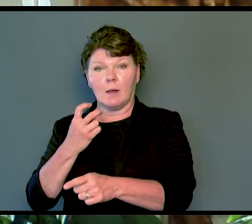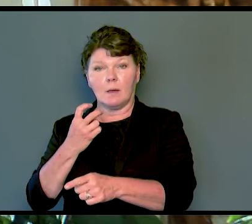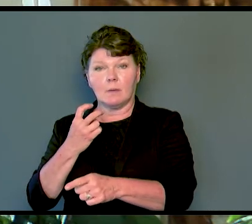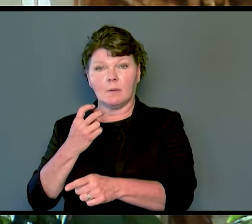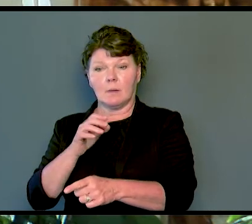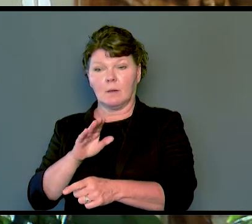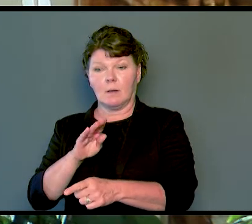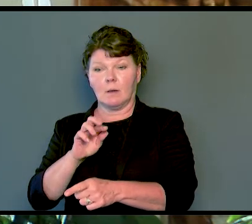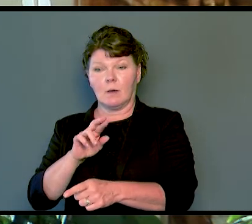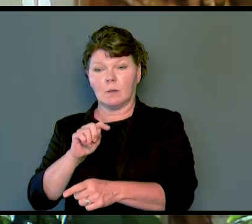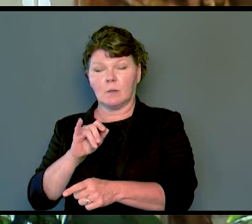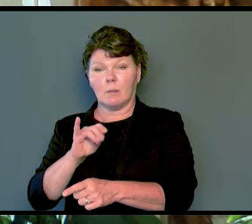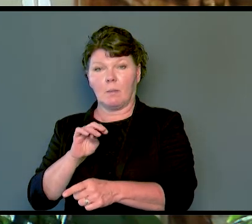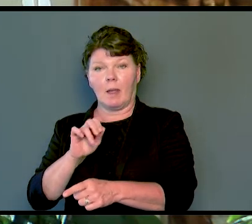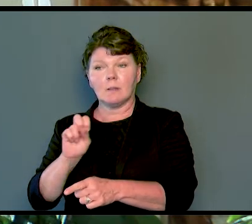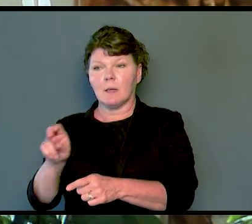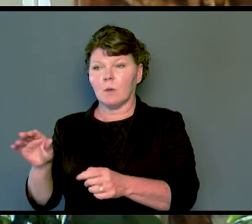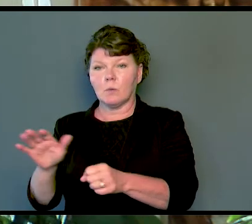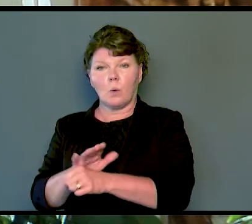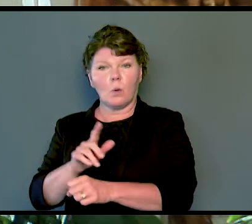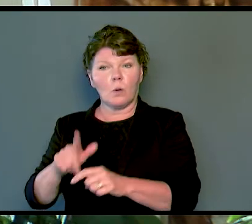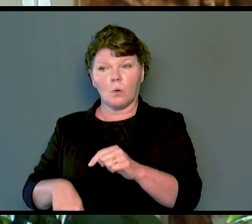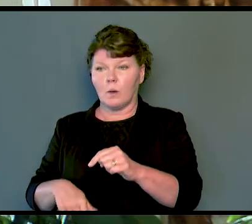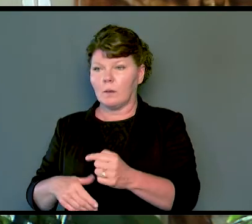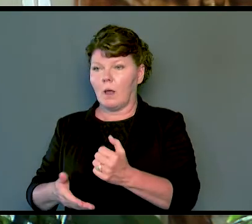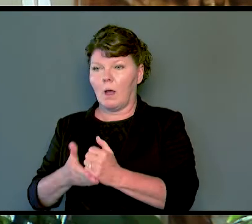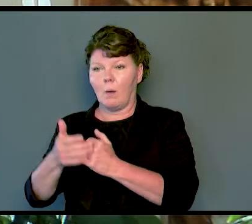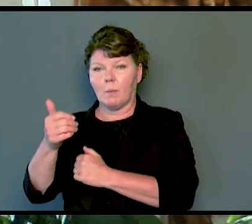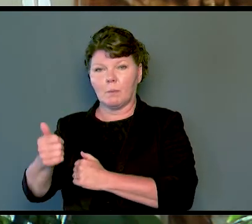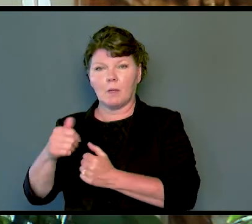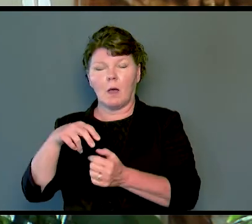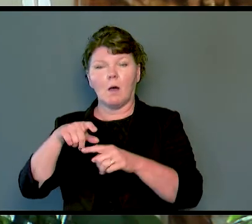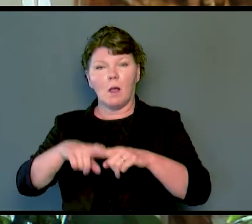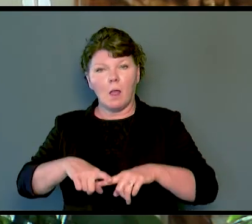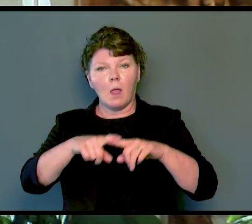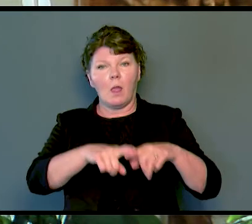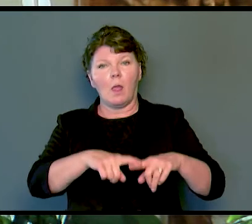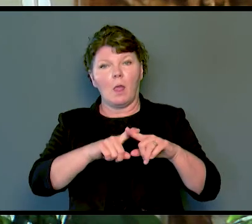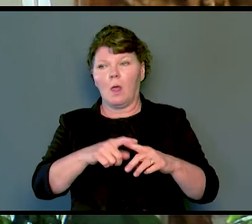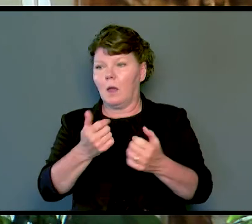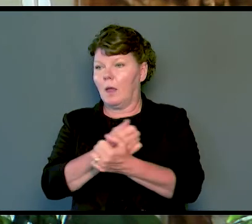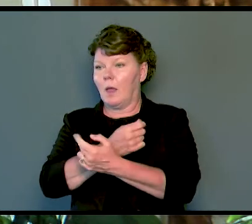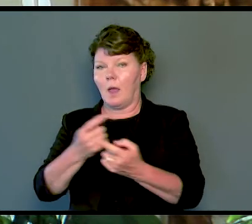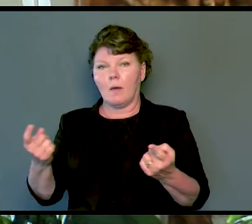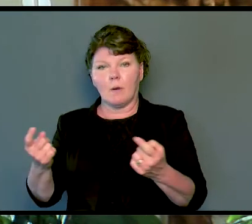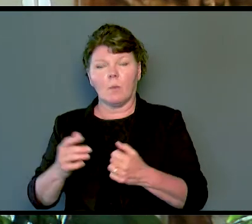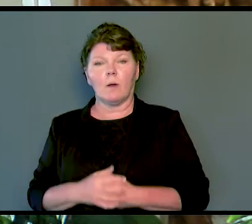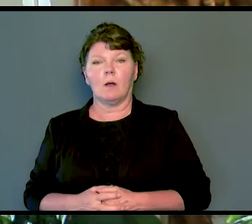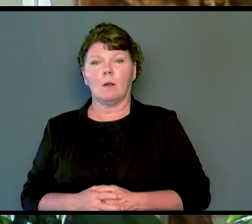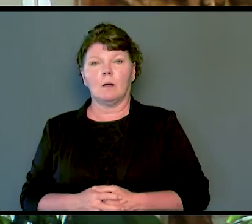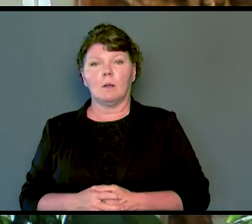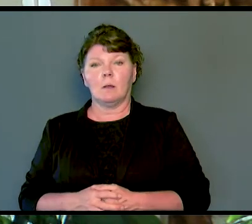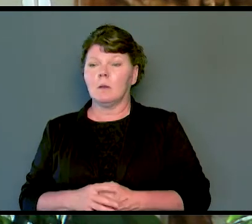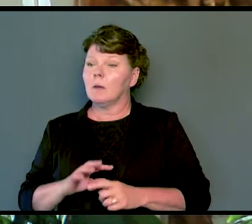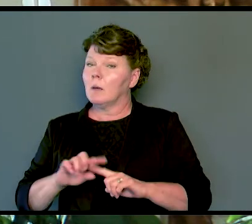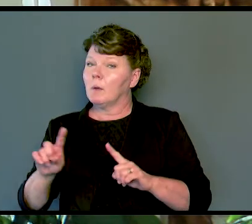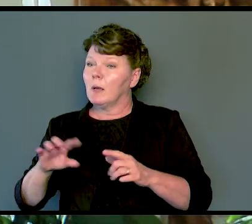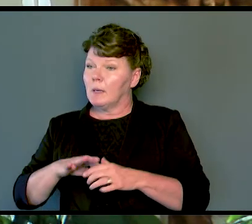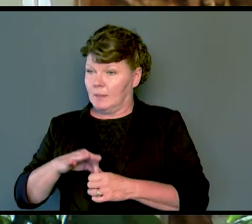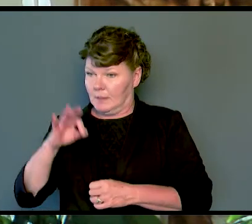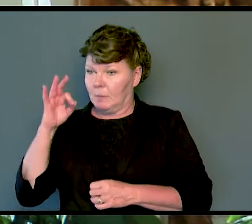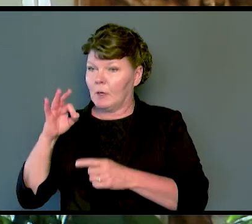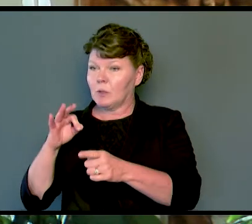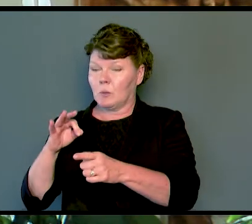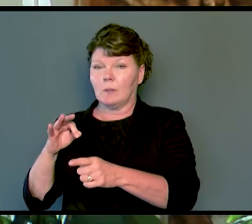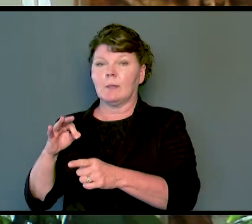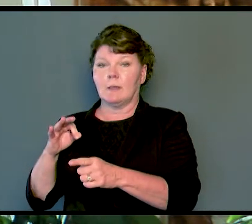of that, he was totally helpless and totally dependent on other people to take him where he needed to go. But spiritually,